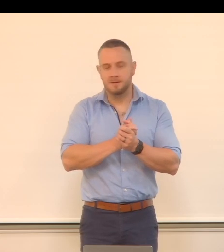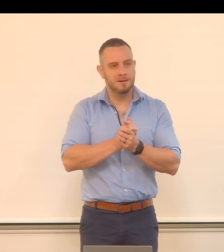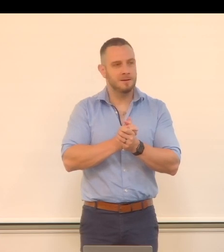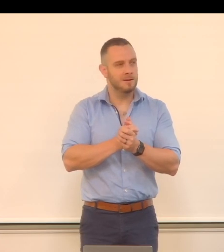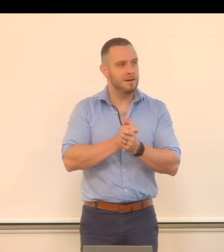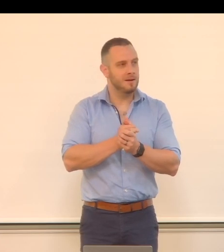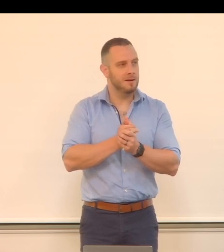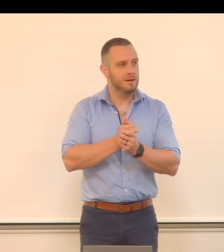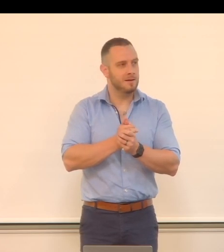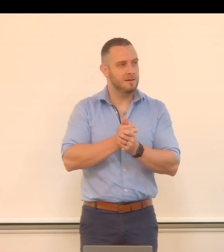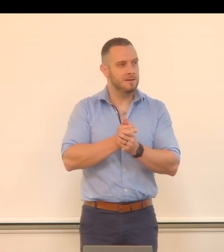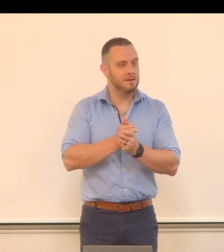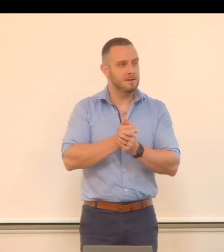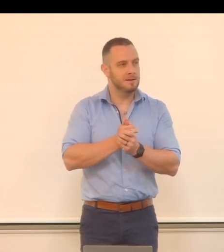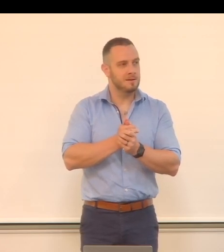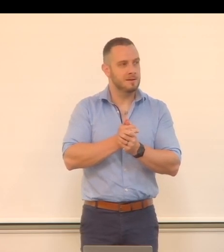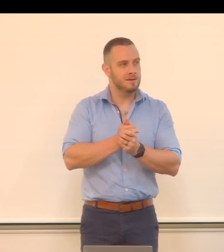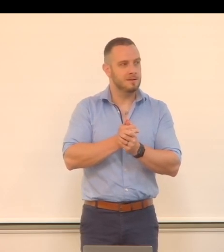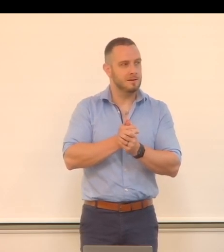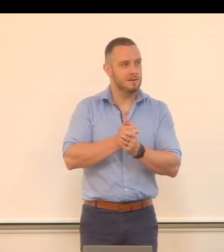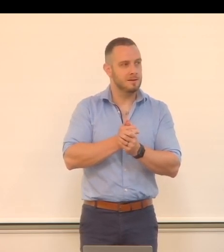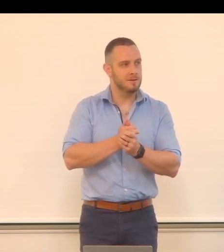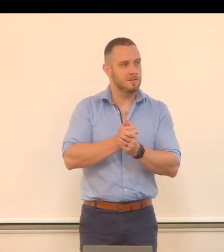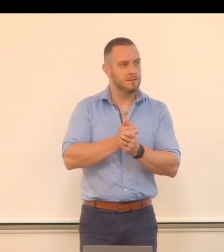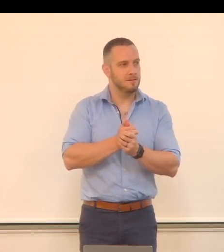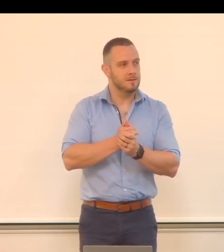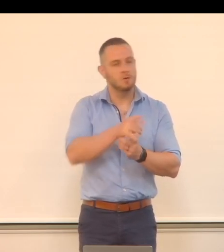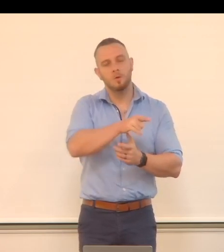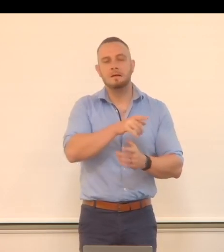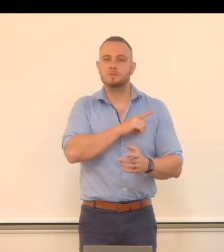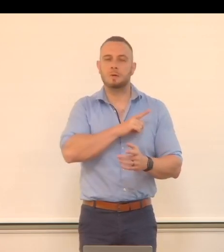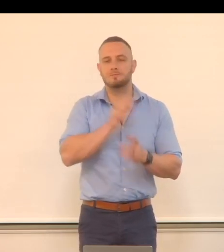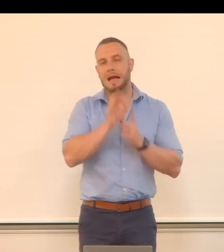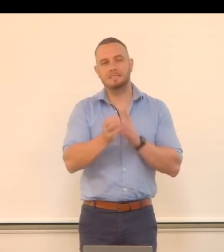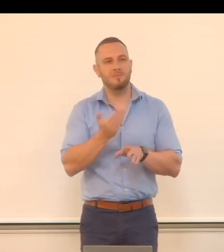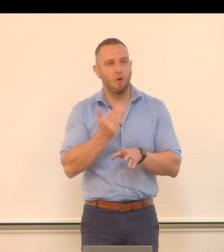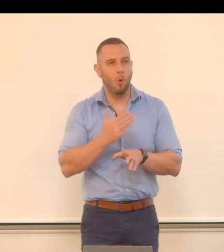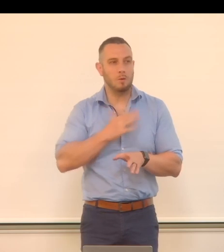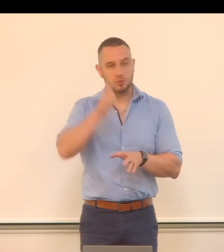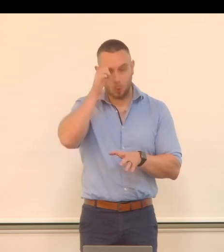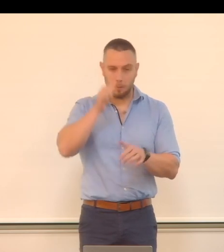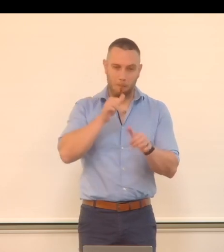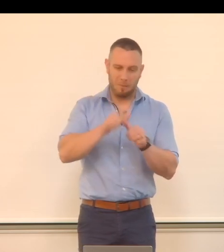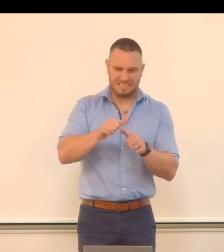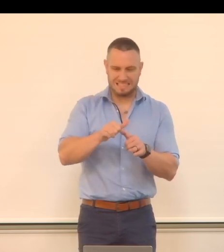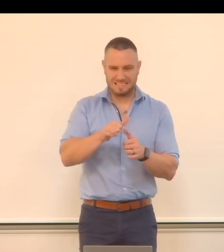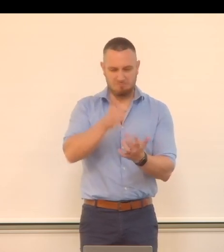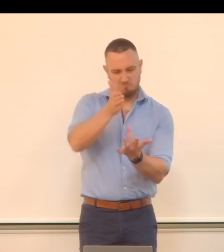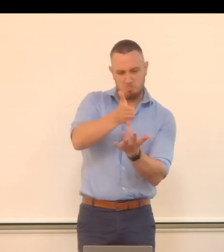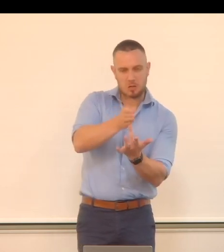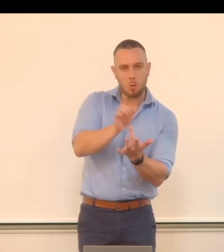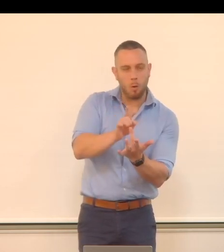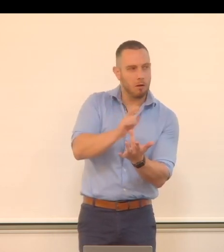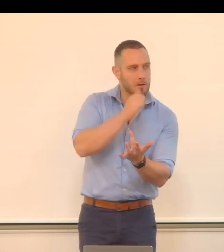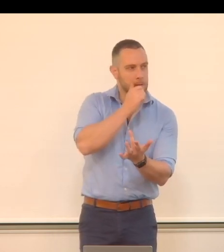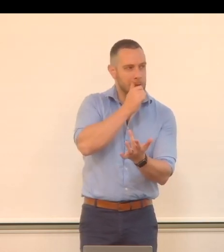So that's like more where I would kind of want your statement on is like, where's the sweet spot? Where's like the do we assume to have like we have some fancy